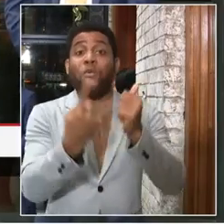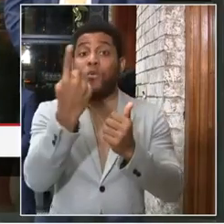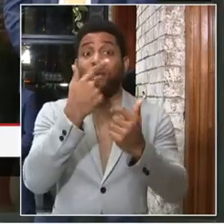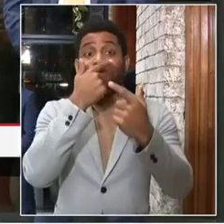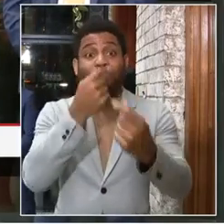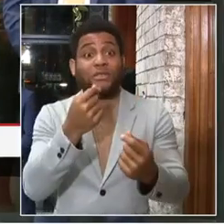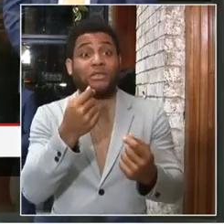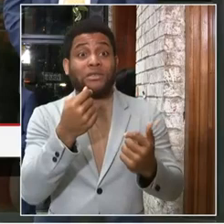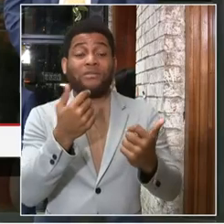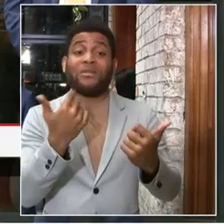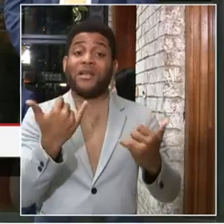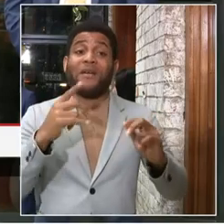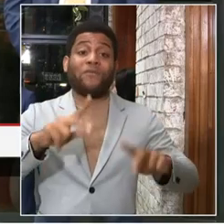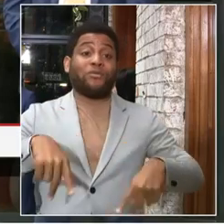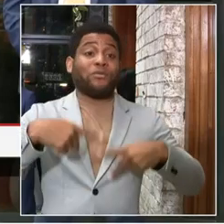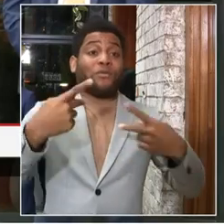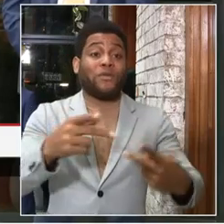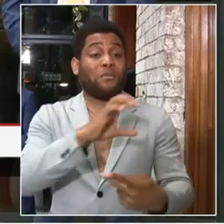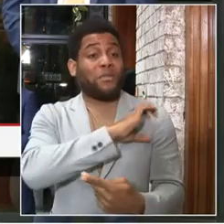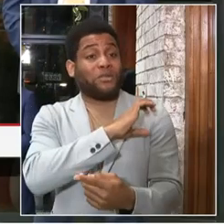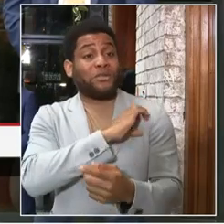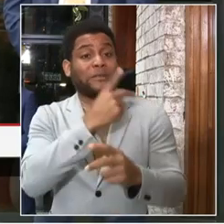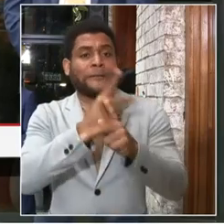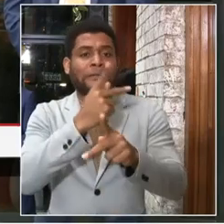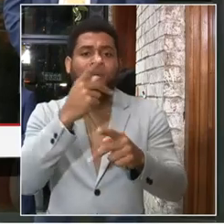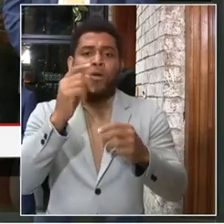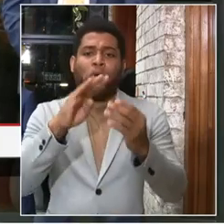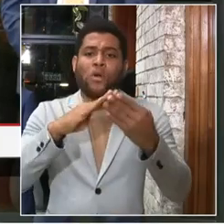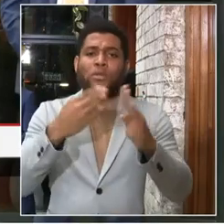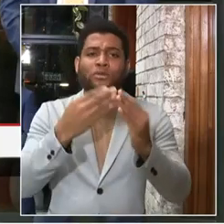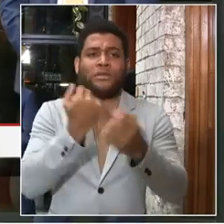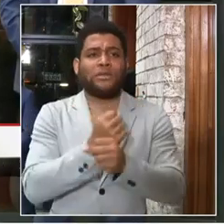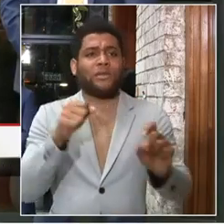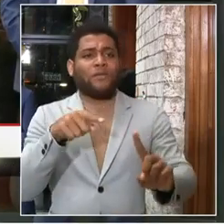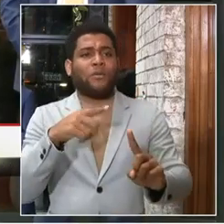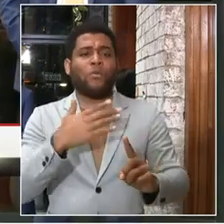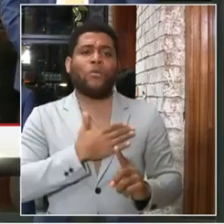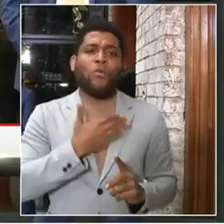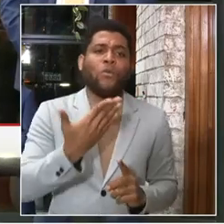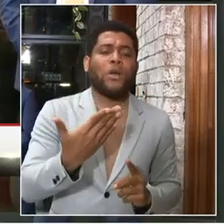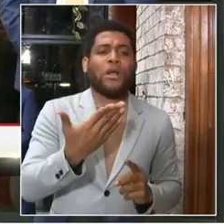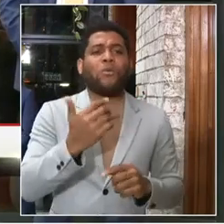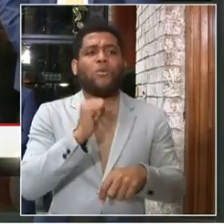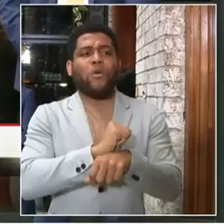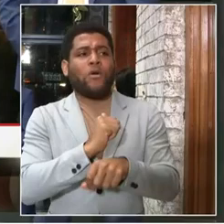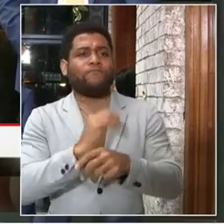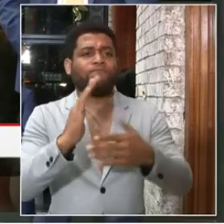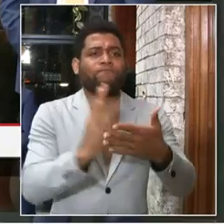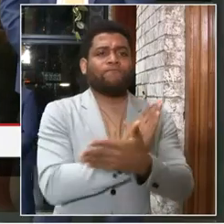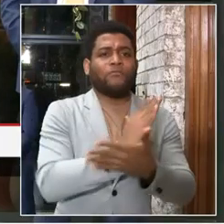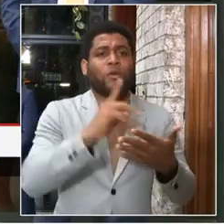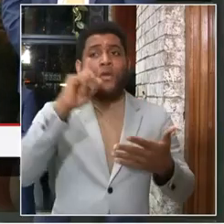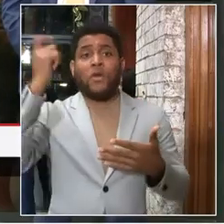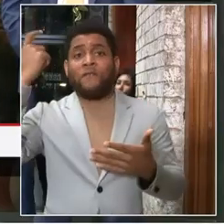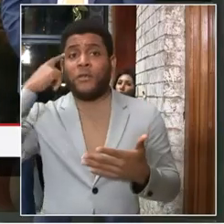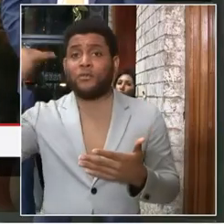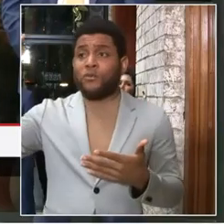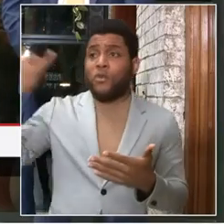and keeping communities safe and is willing to work across the government, call us, because we're looking for that hire.